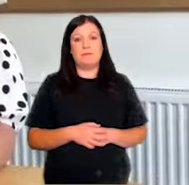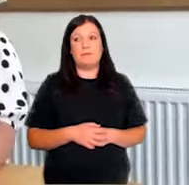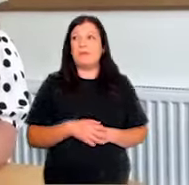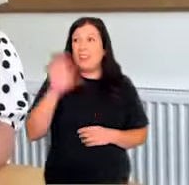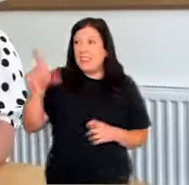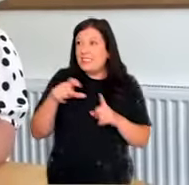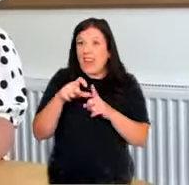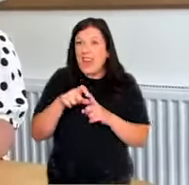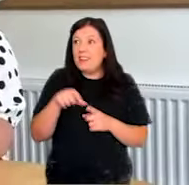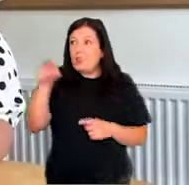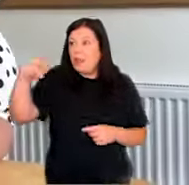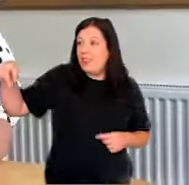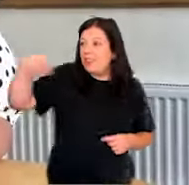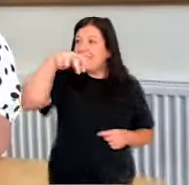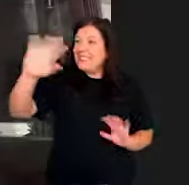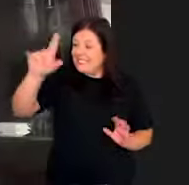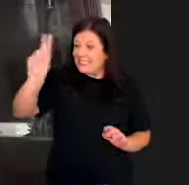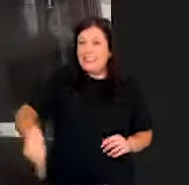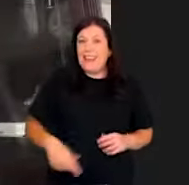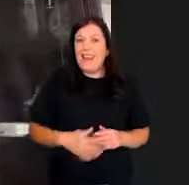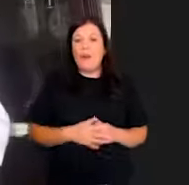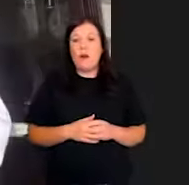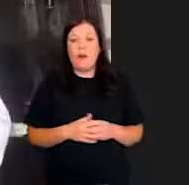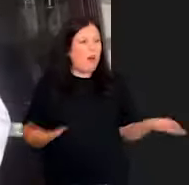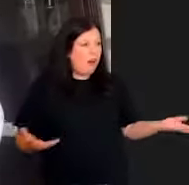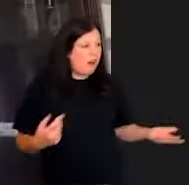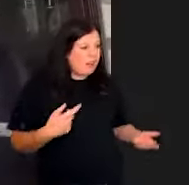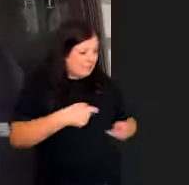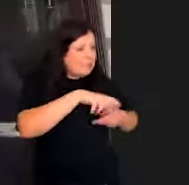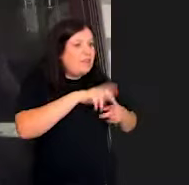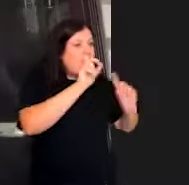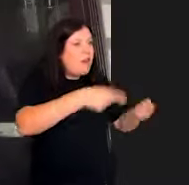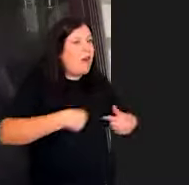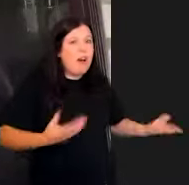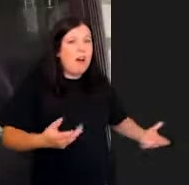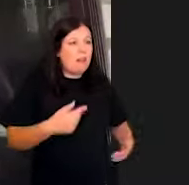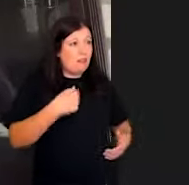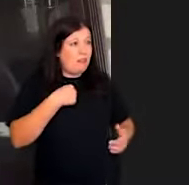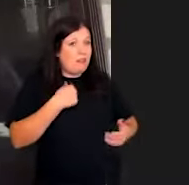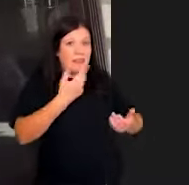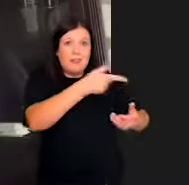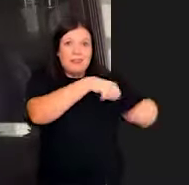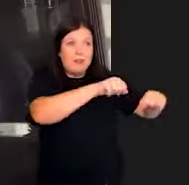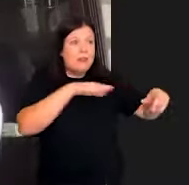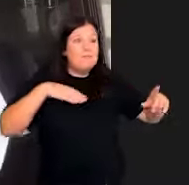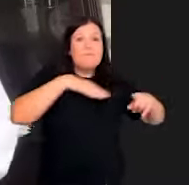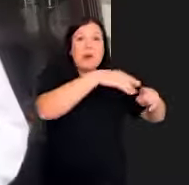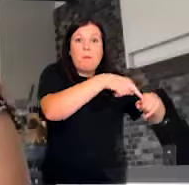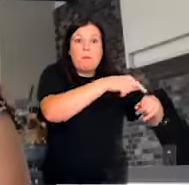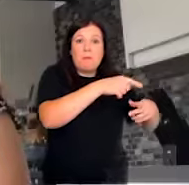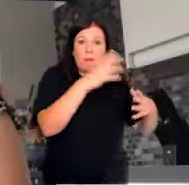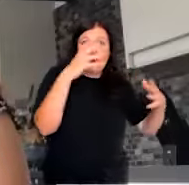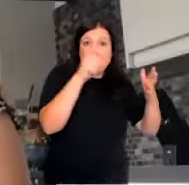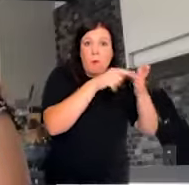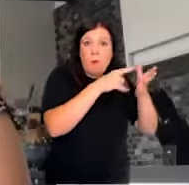Dad, sit down. How can I? That poor man is in a coma, and it's very serious.